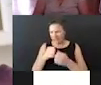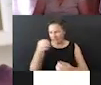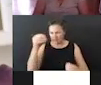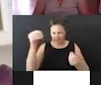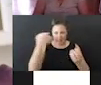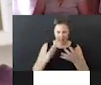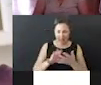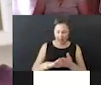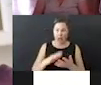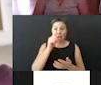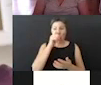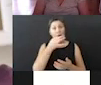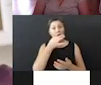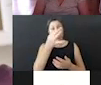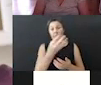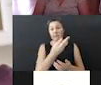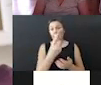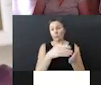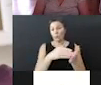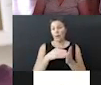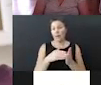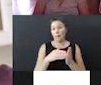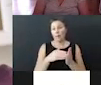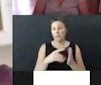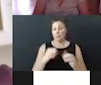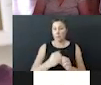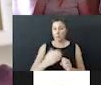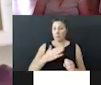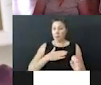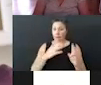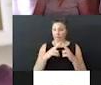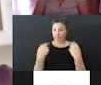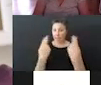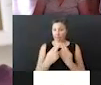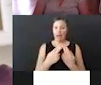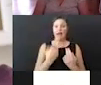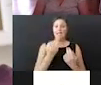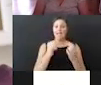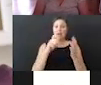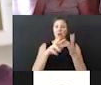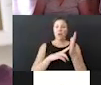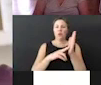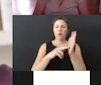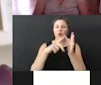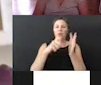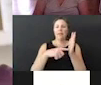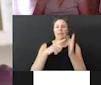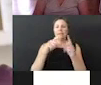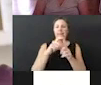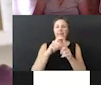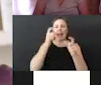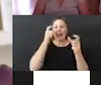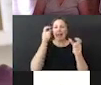does take time. So for our family, we've had the benefit of a connected care, or sometimes they're called a nurse